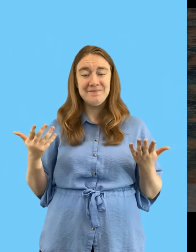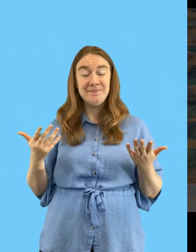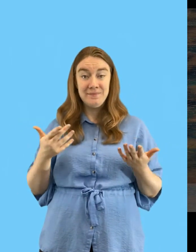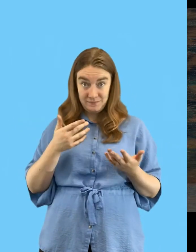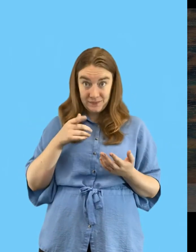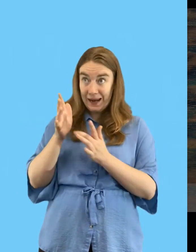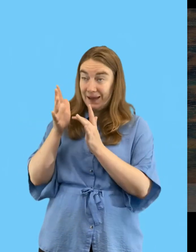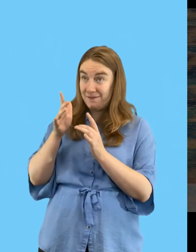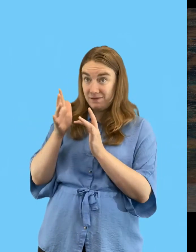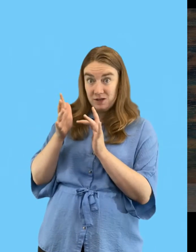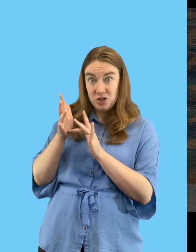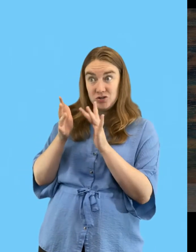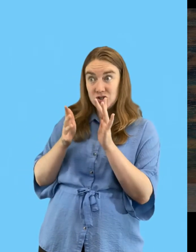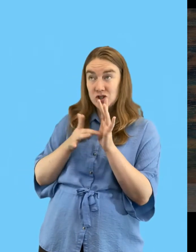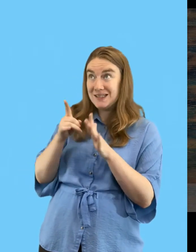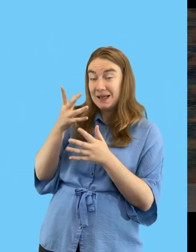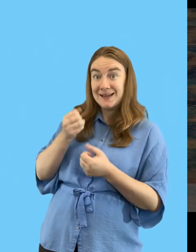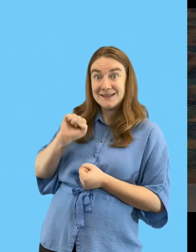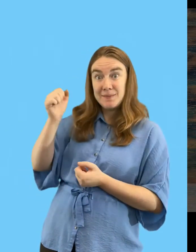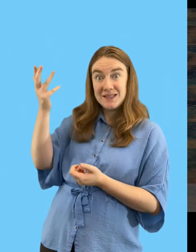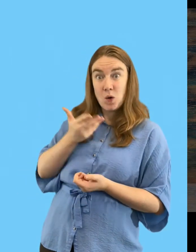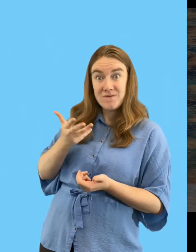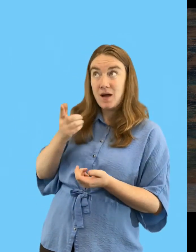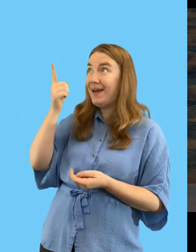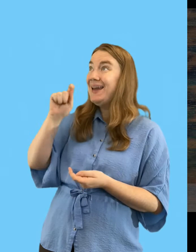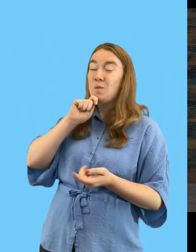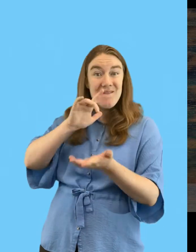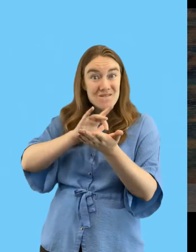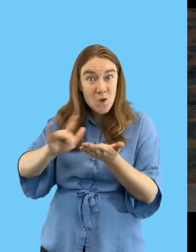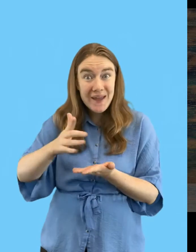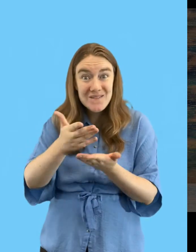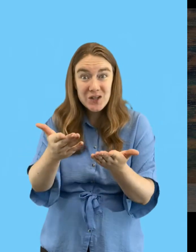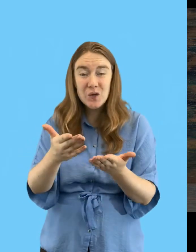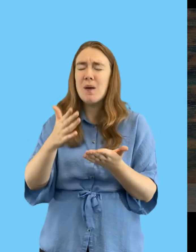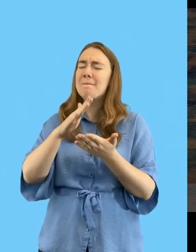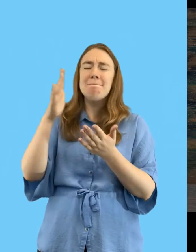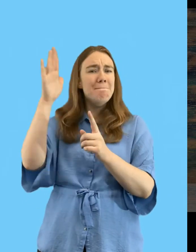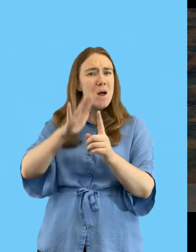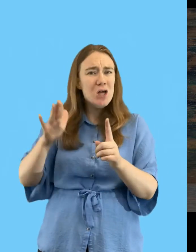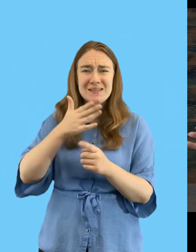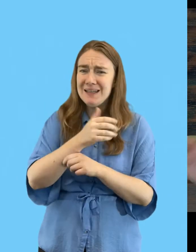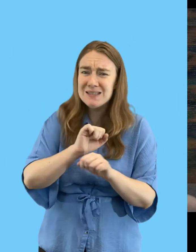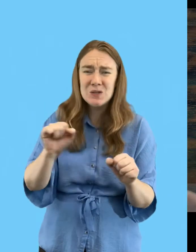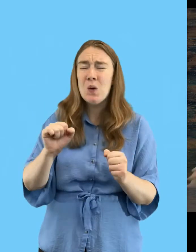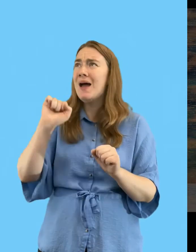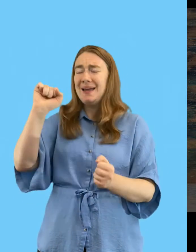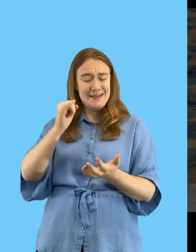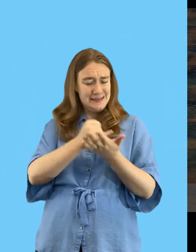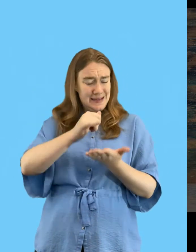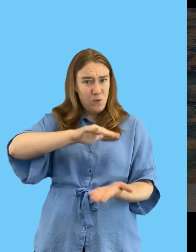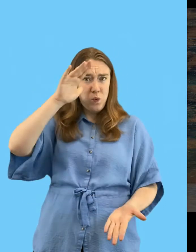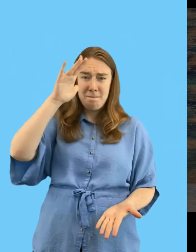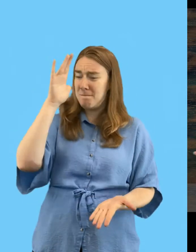Jesus' invitation to do that, he will say, "Here you go. Forgiveness is yours. Mercy is yours. The bill is paid for. The